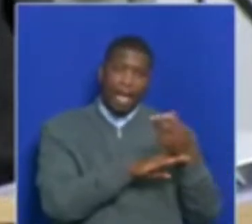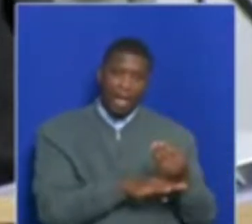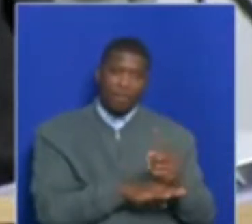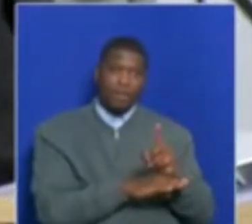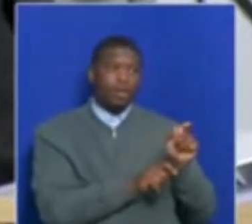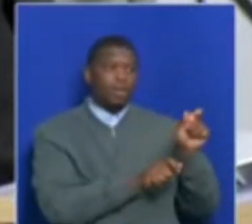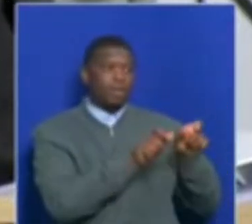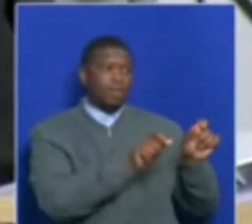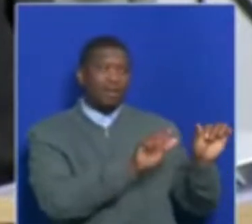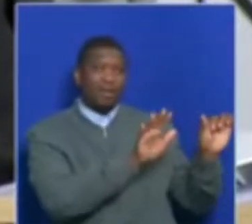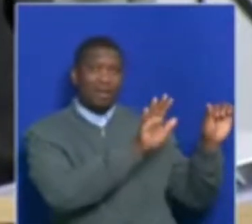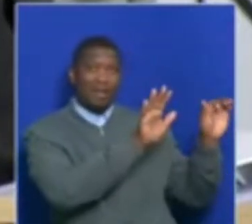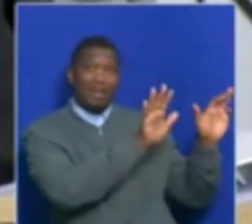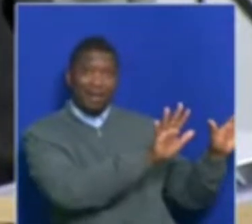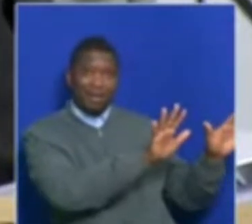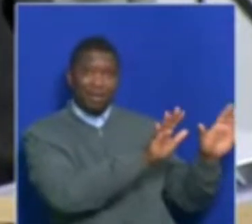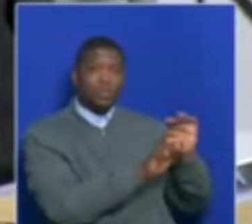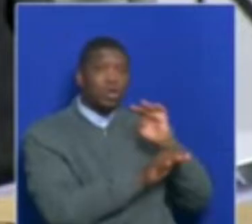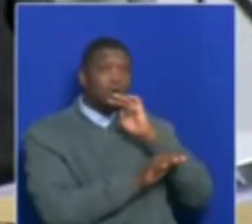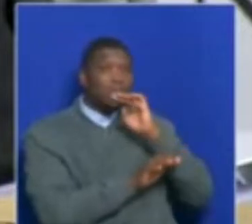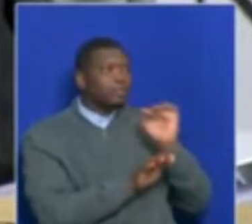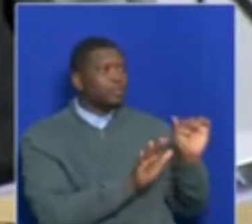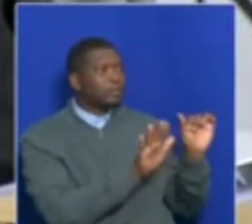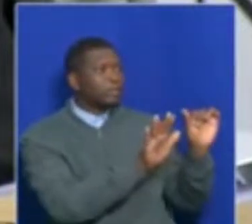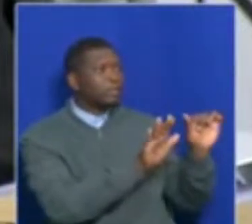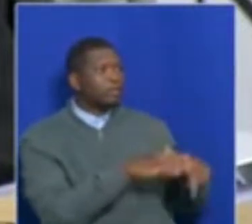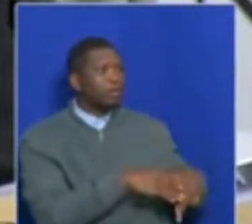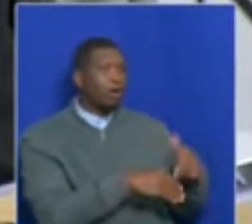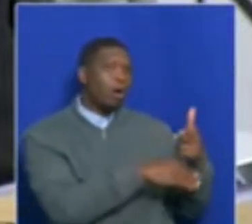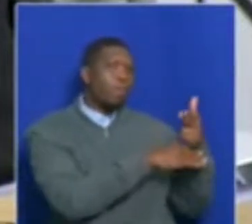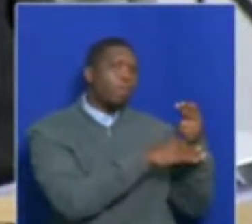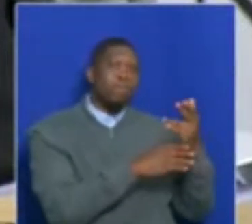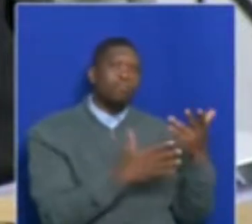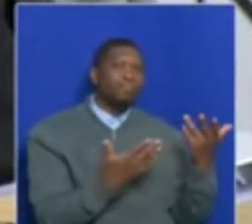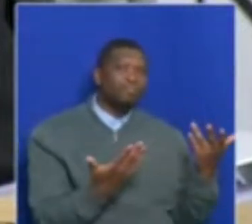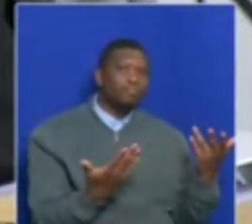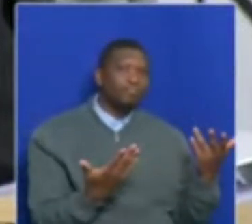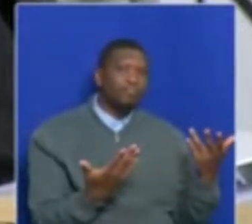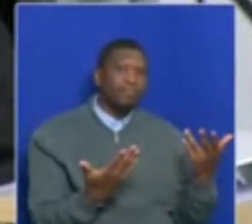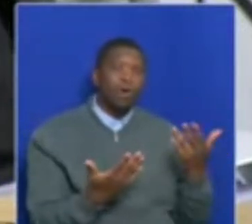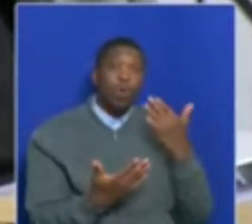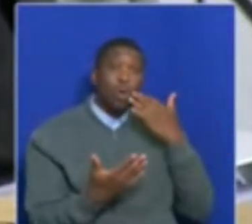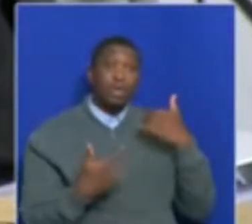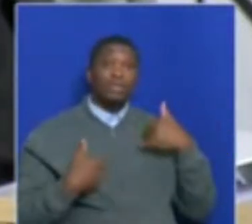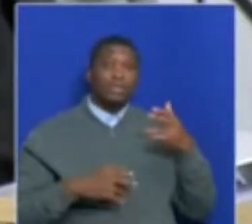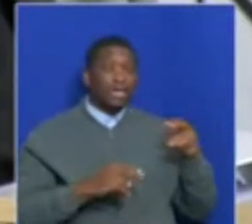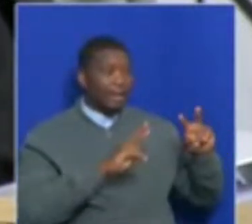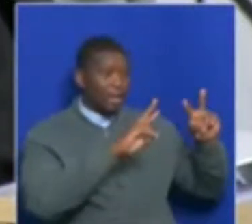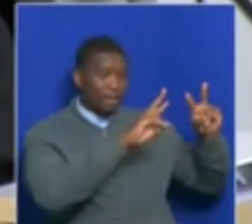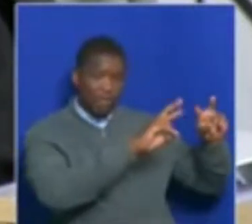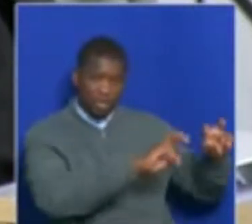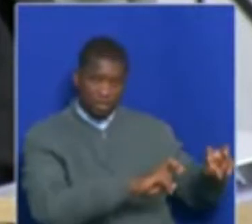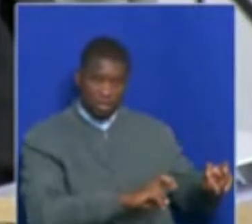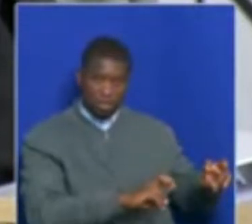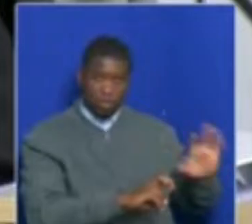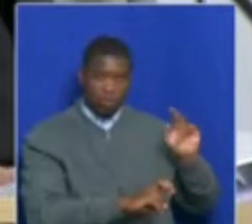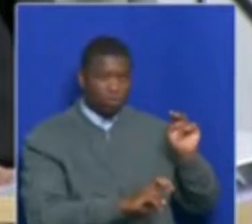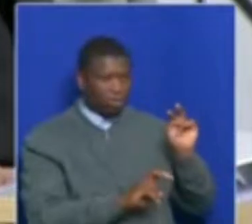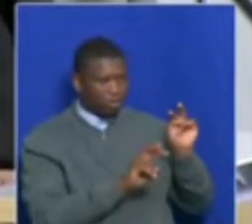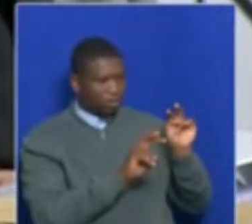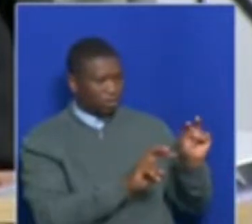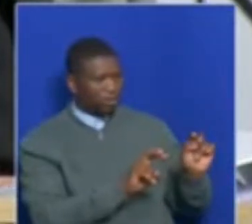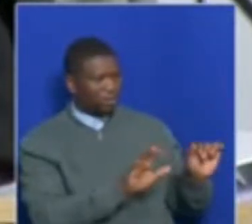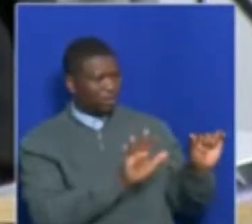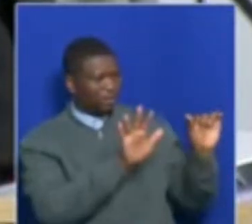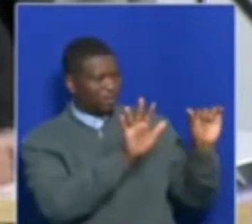unarmed. And when you do the scene, when you investigate at the scene, you would look at the 6 of them were in